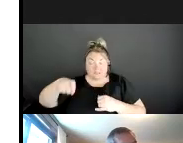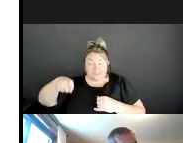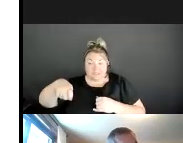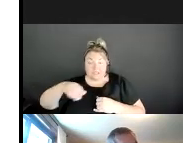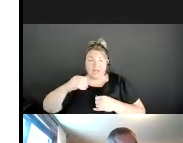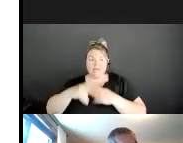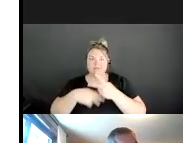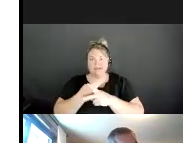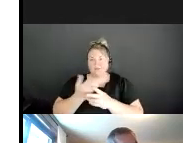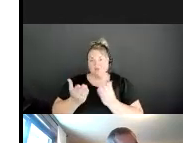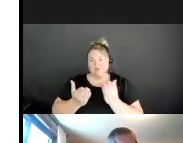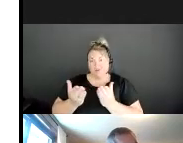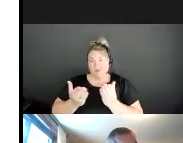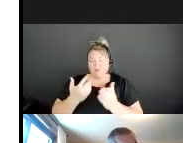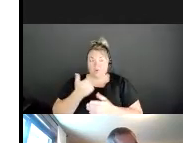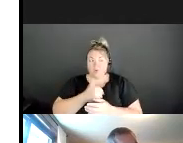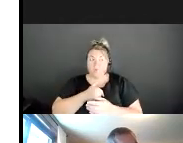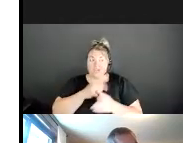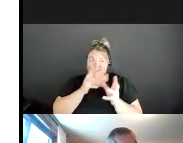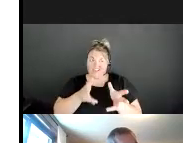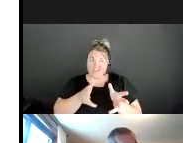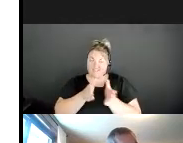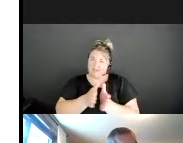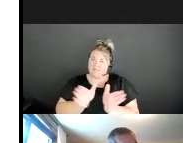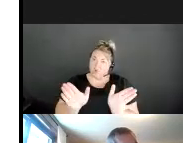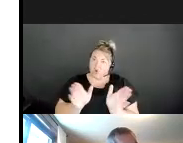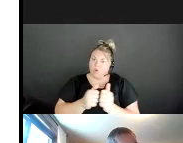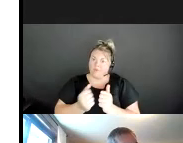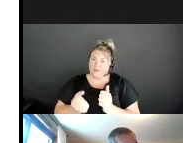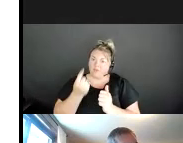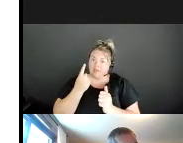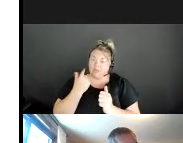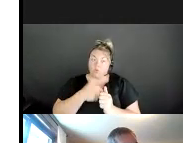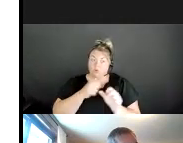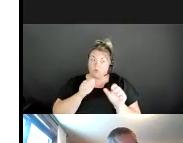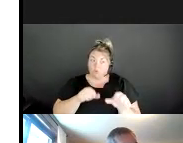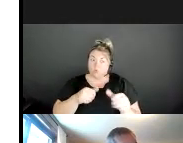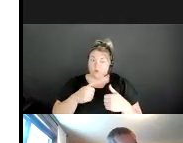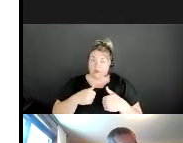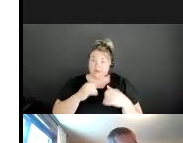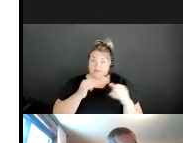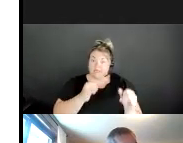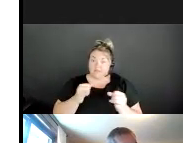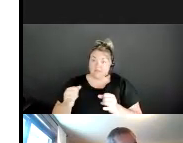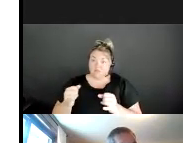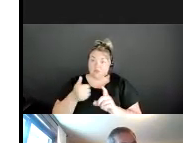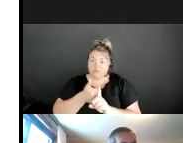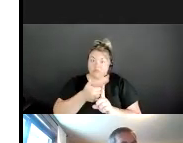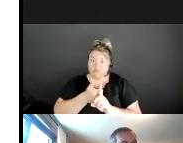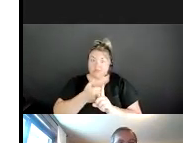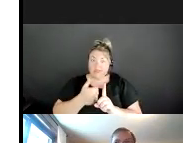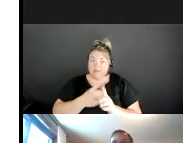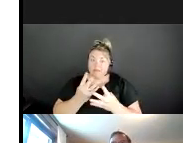the type of service. We left this broad with the understanding that we could have an individual that has the